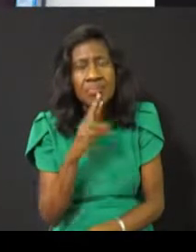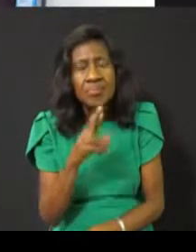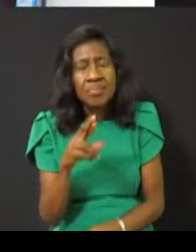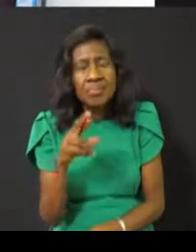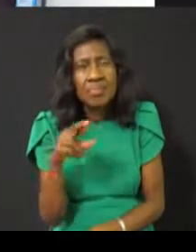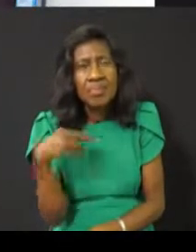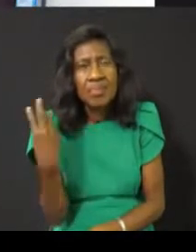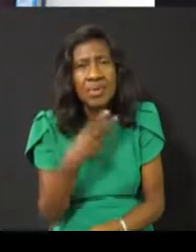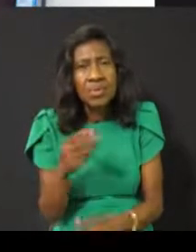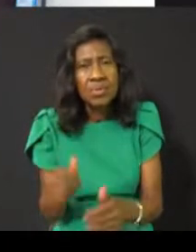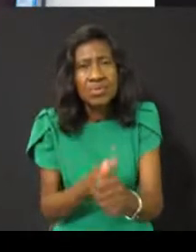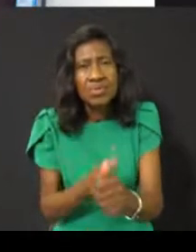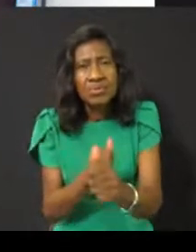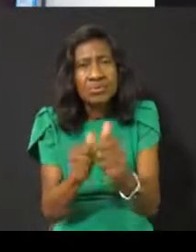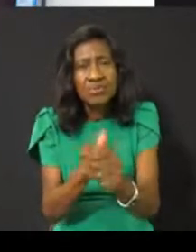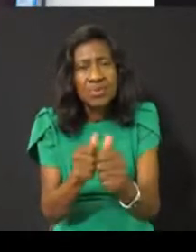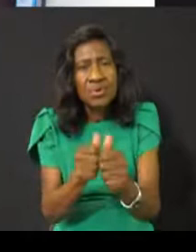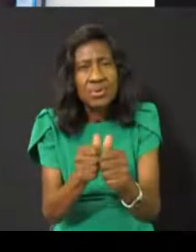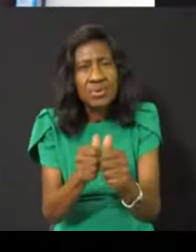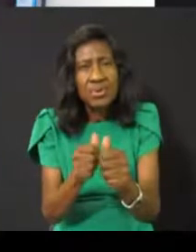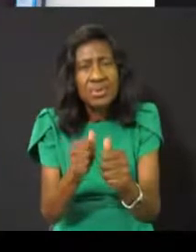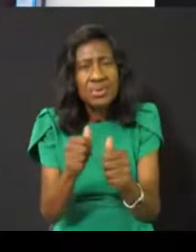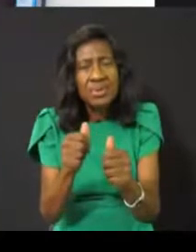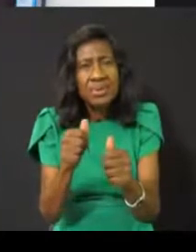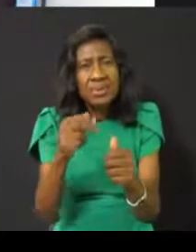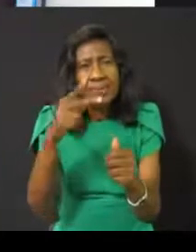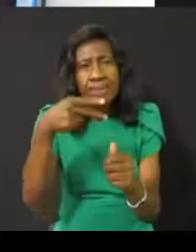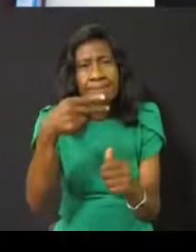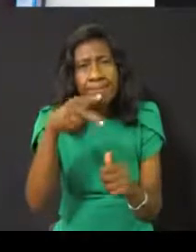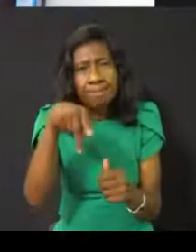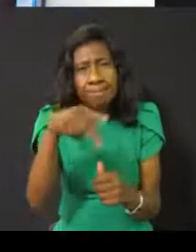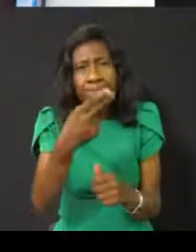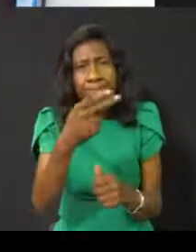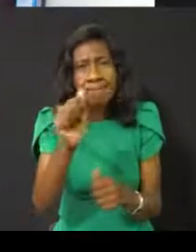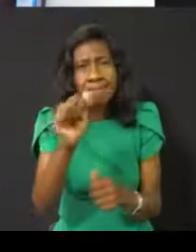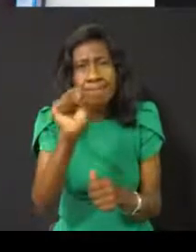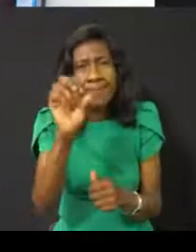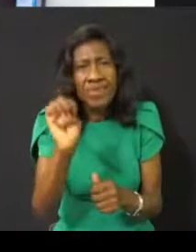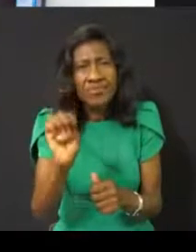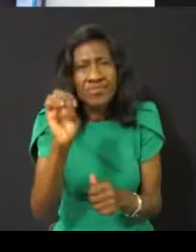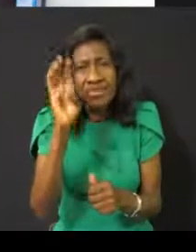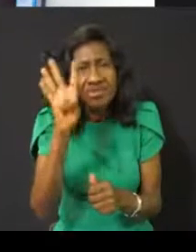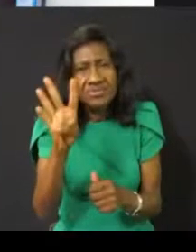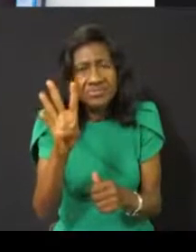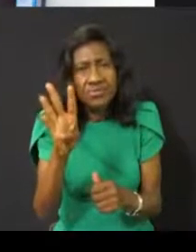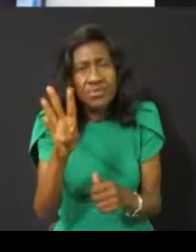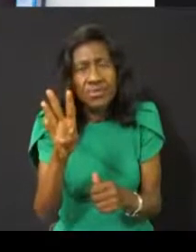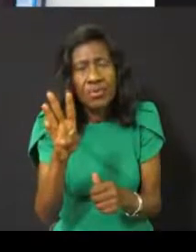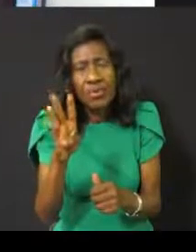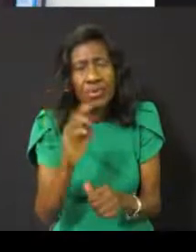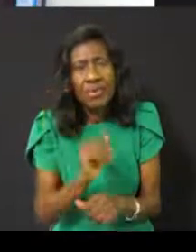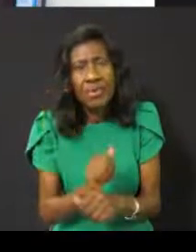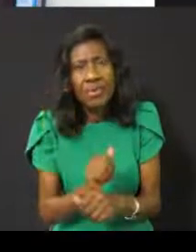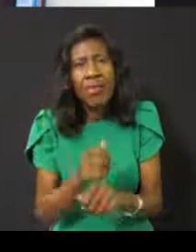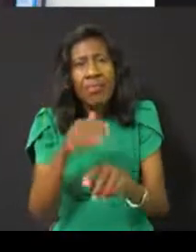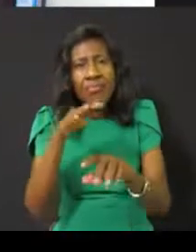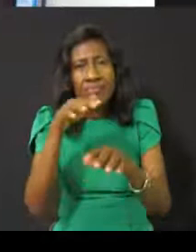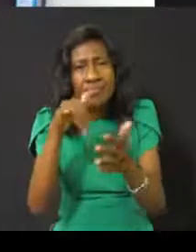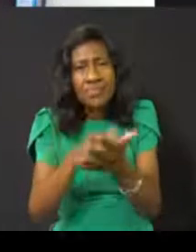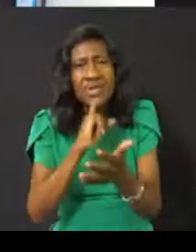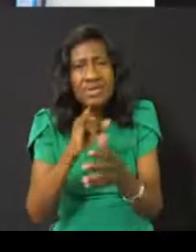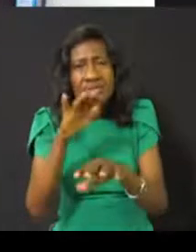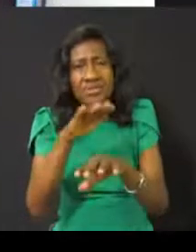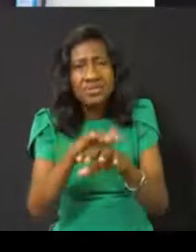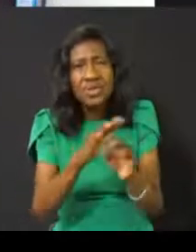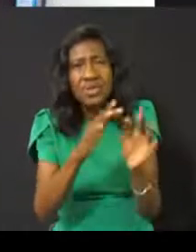as outlined on the exploregov.ky website, or is there anything that is different than what I'm still seeing up there today?